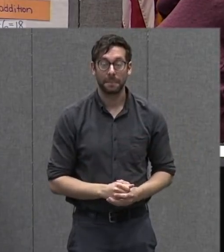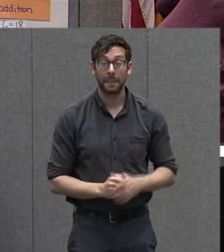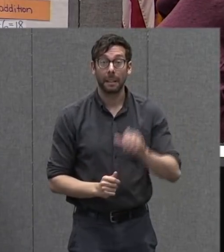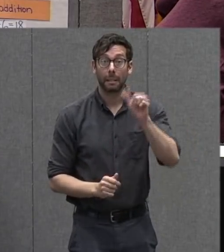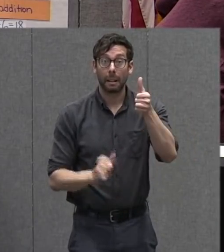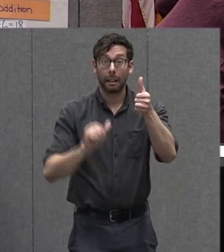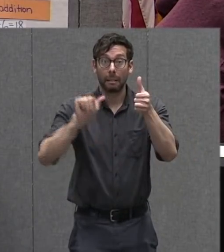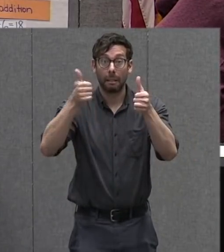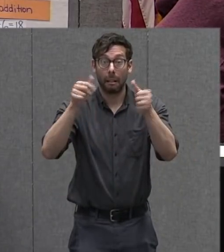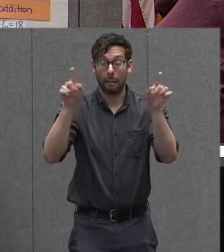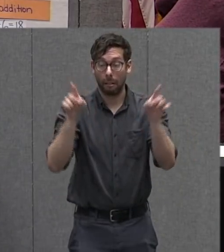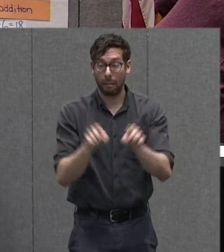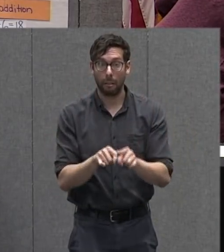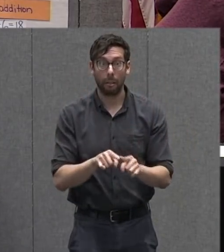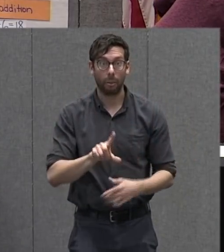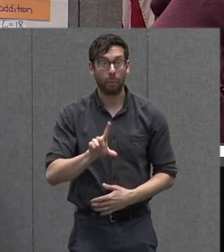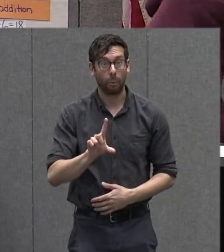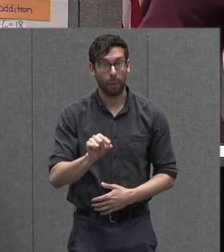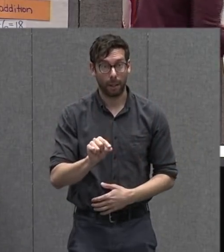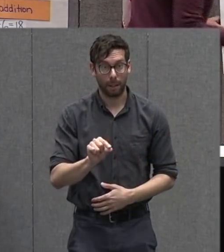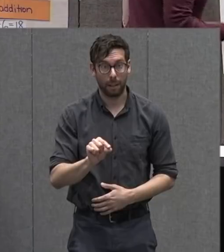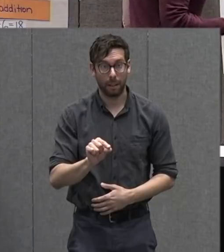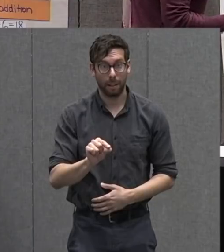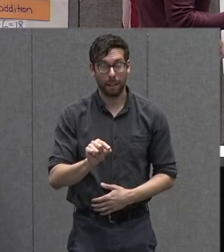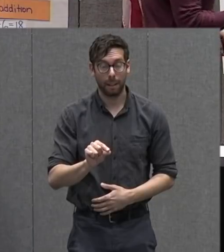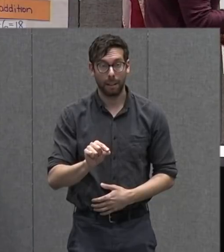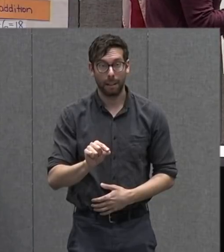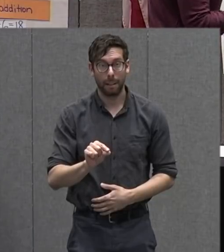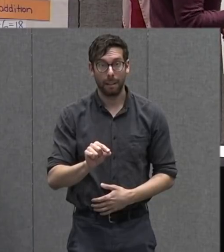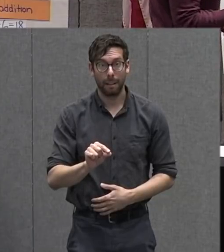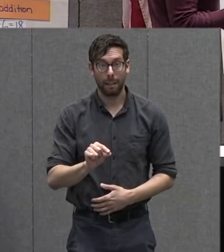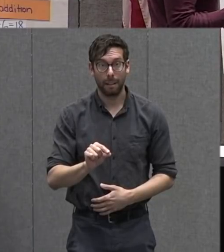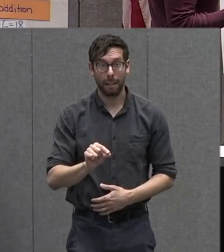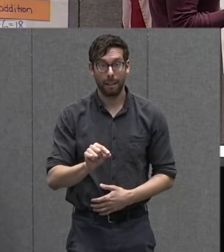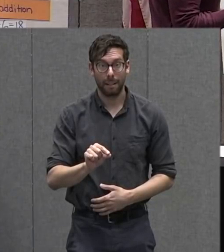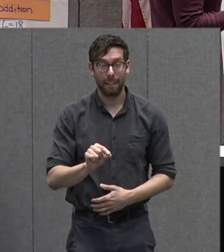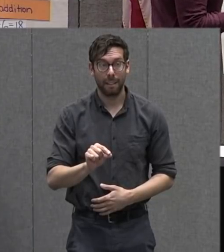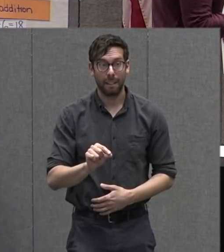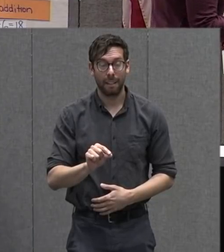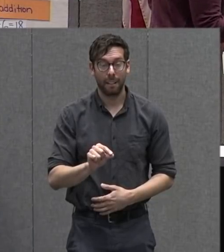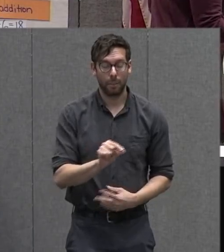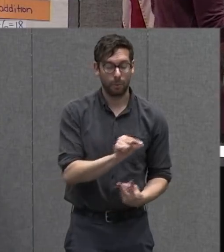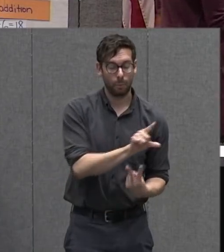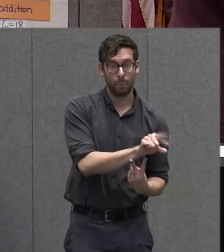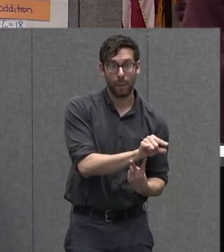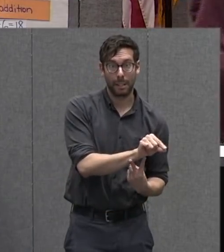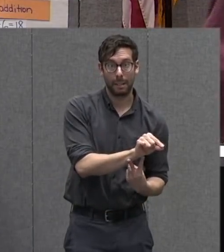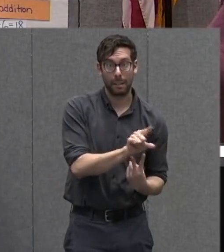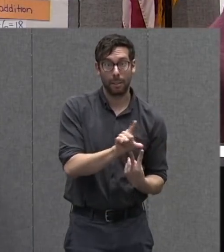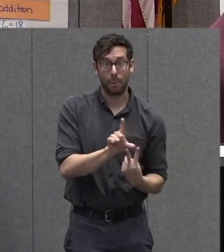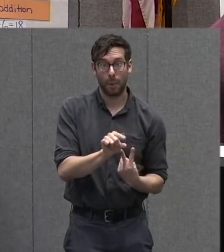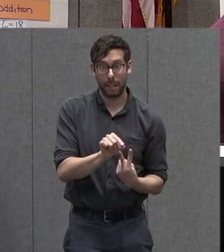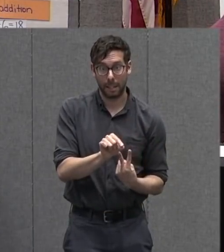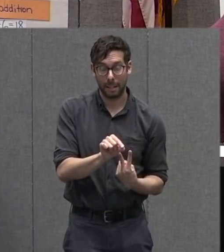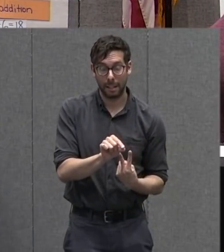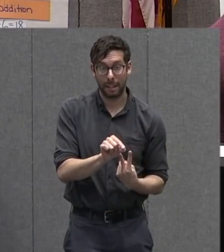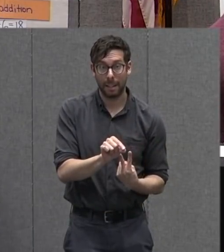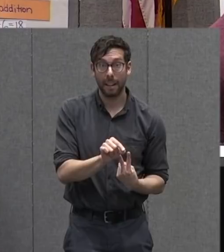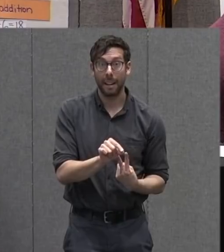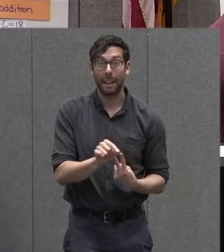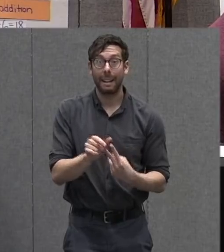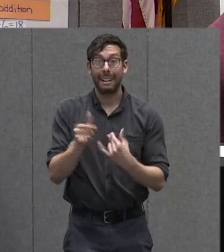Another 2 groups of 10 together to give us another 20. And then we have